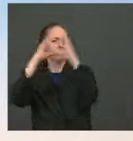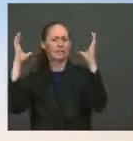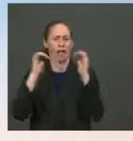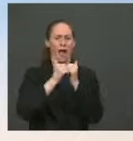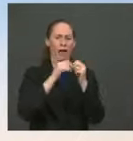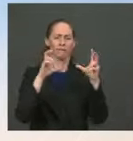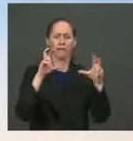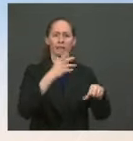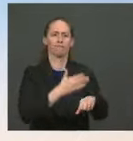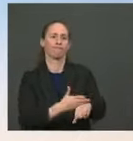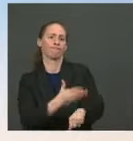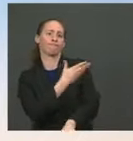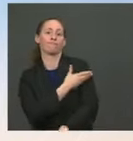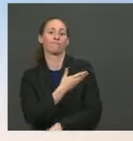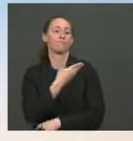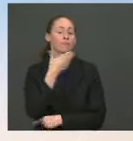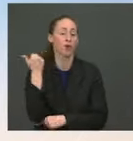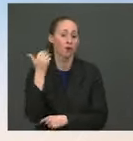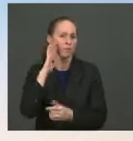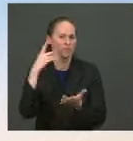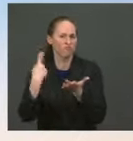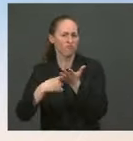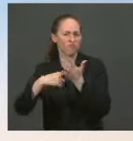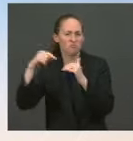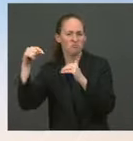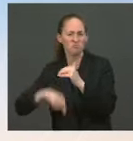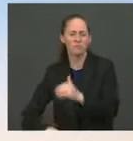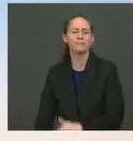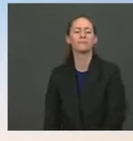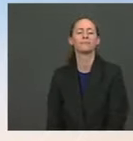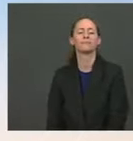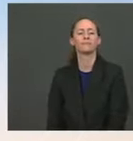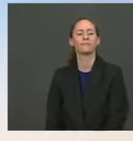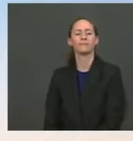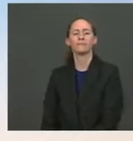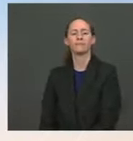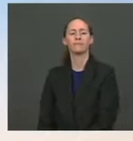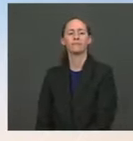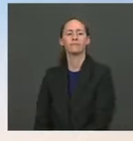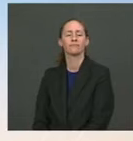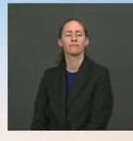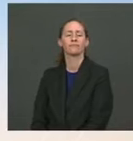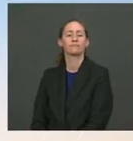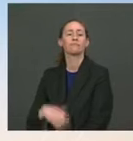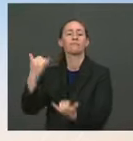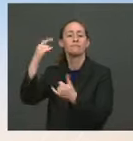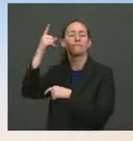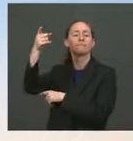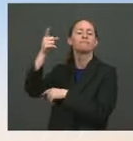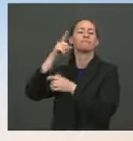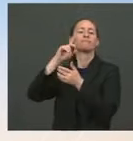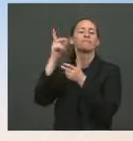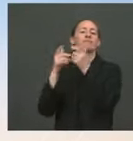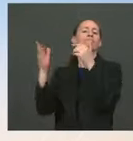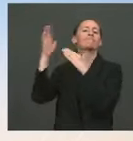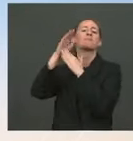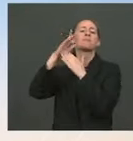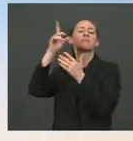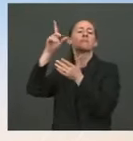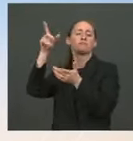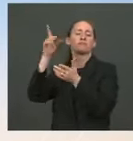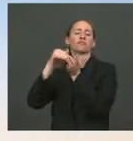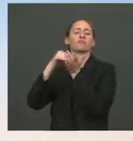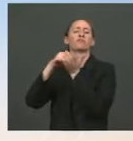infrastructure deal. Today, our U.S. Surgeon General, Dr. Vivek Murthy, released a community toolkit